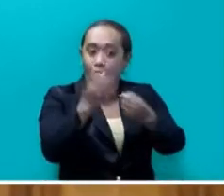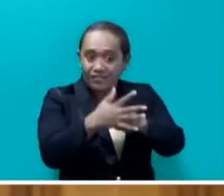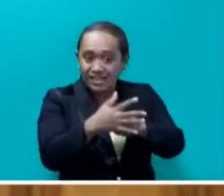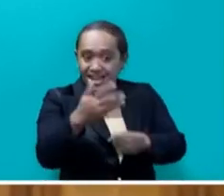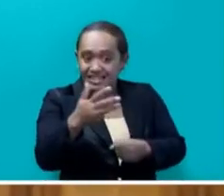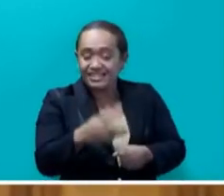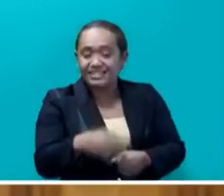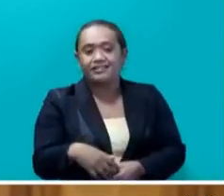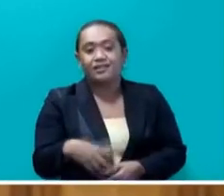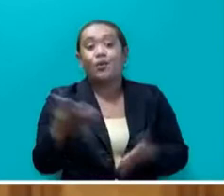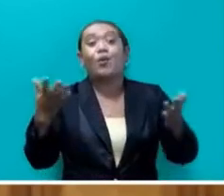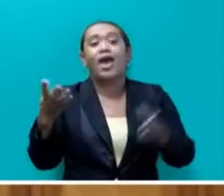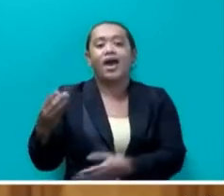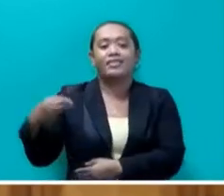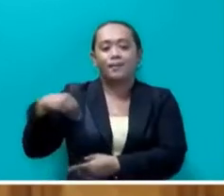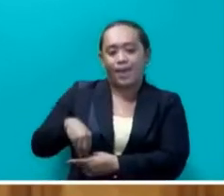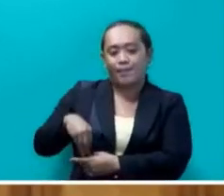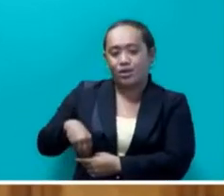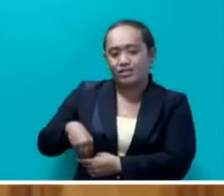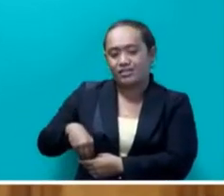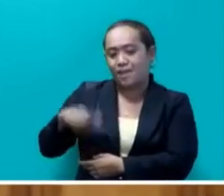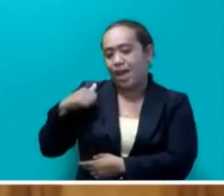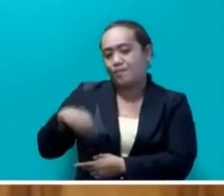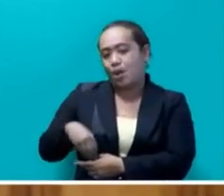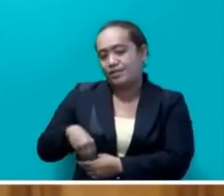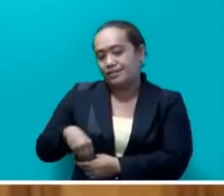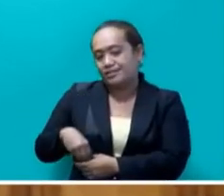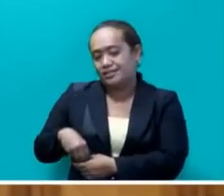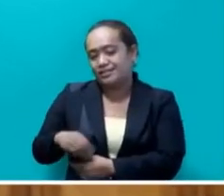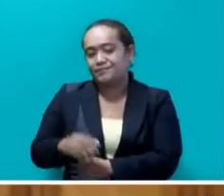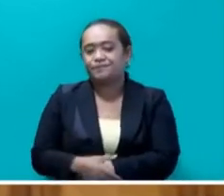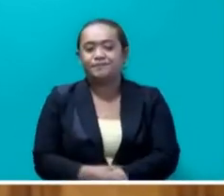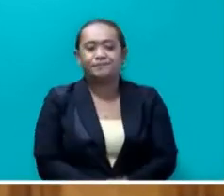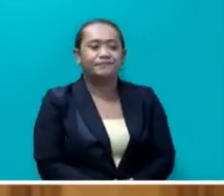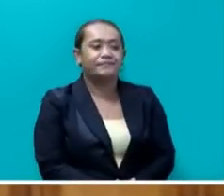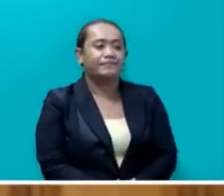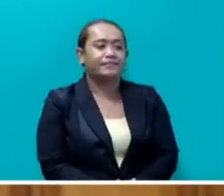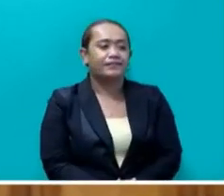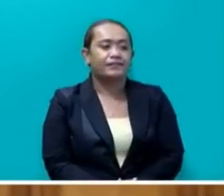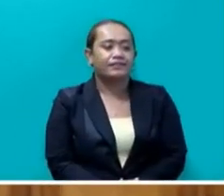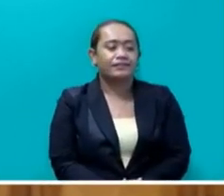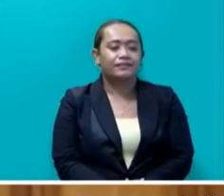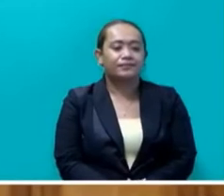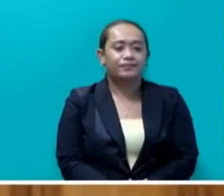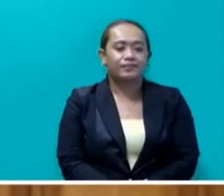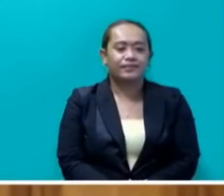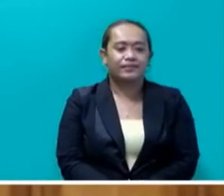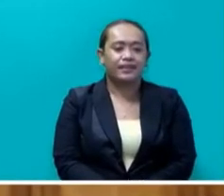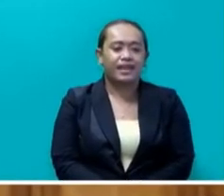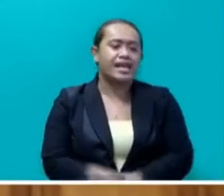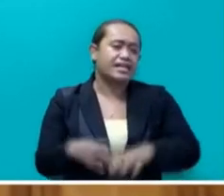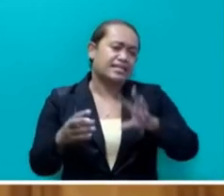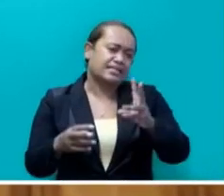are in his back pockets, Honorable Speaker. So, Honorable Speaker, some aspects of this bill that we